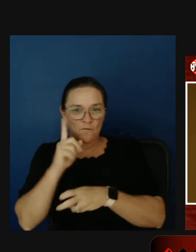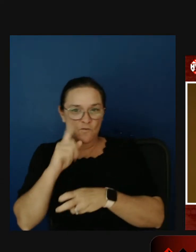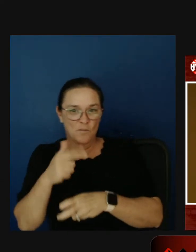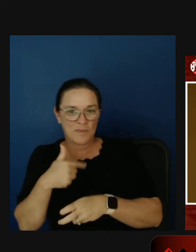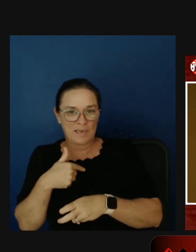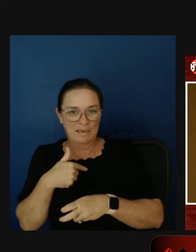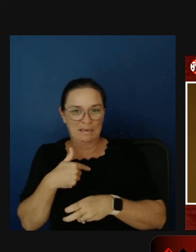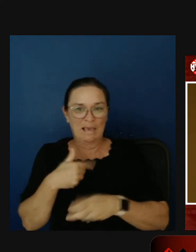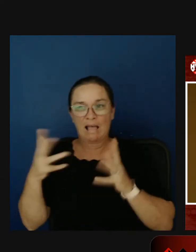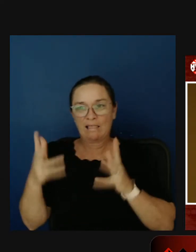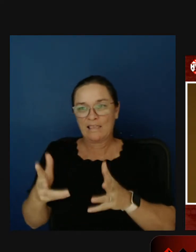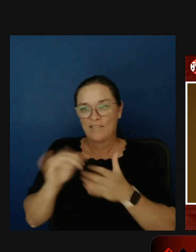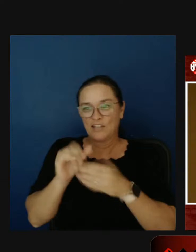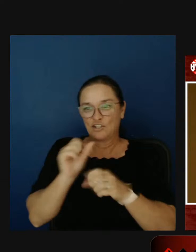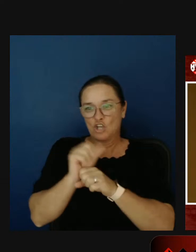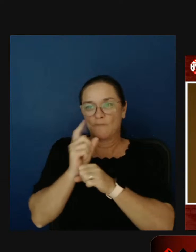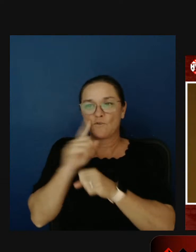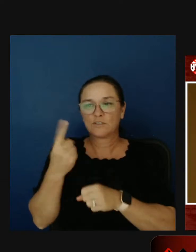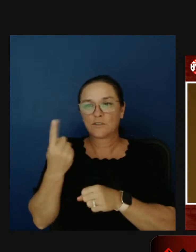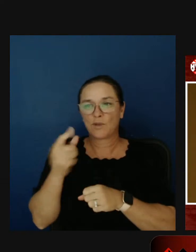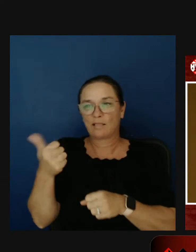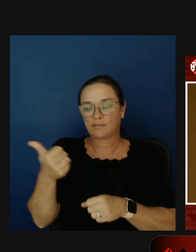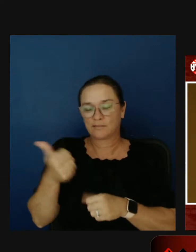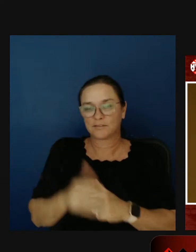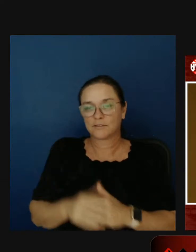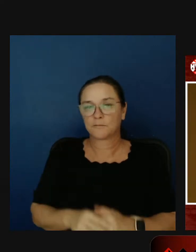I'll leave that to someone else. But again,